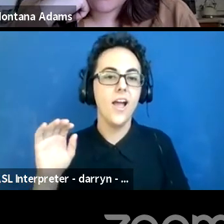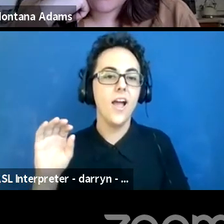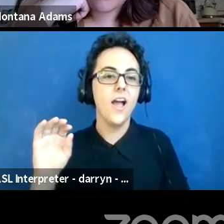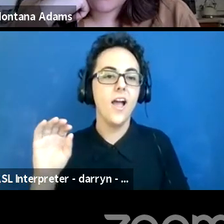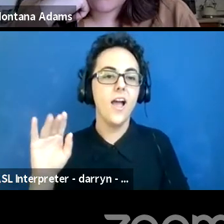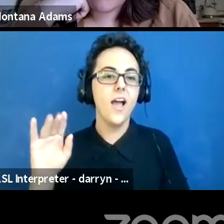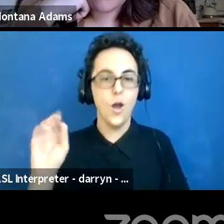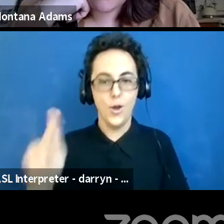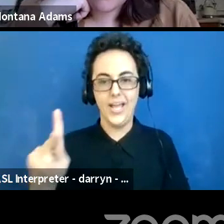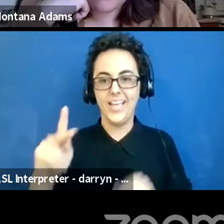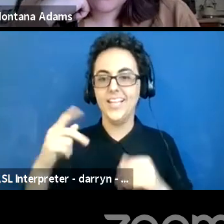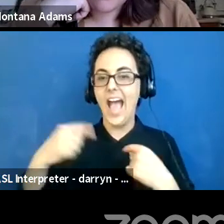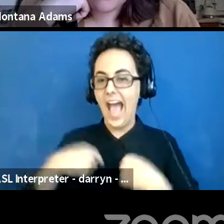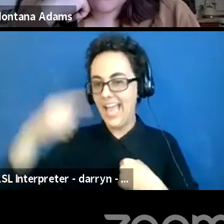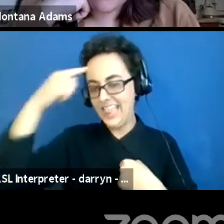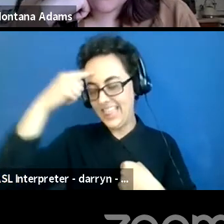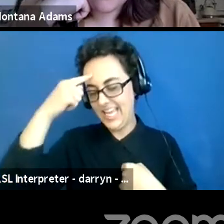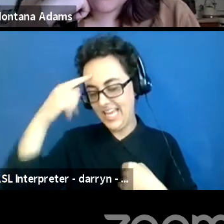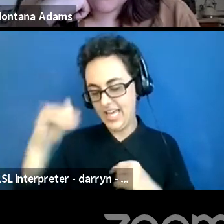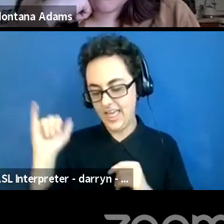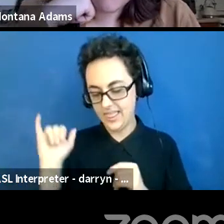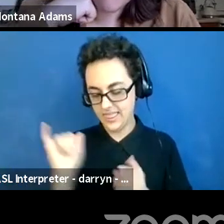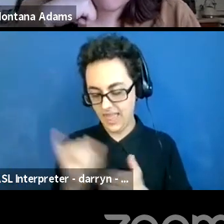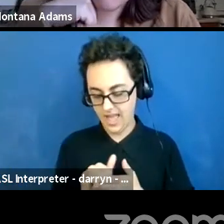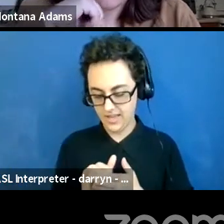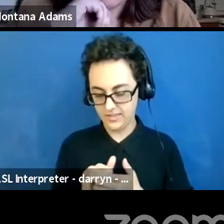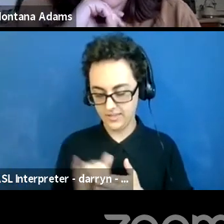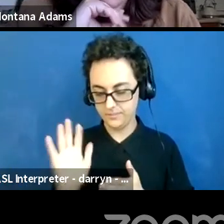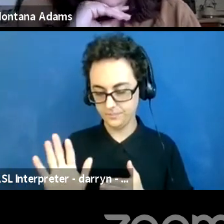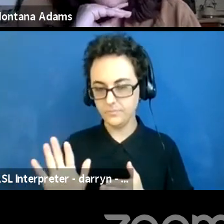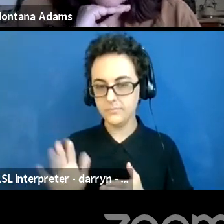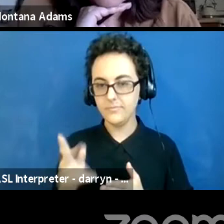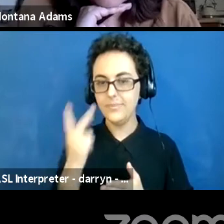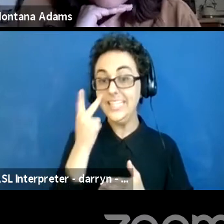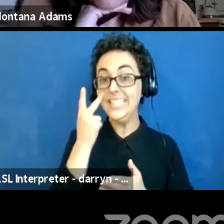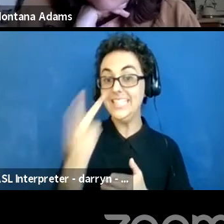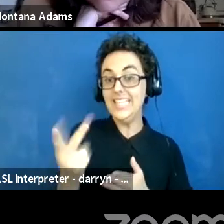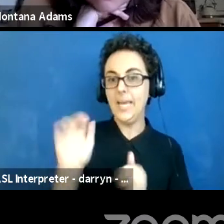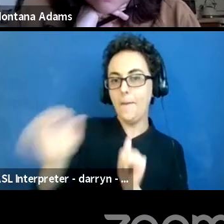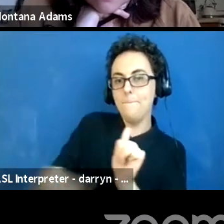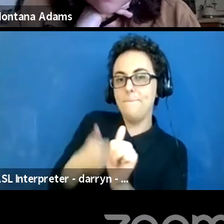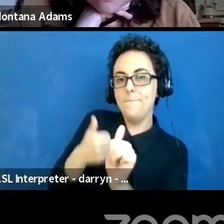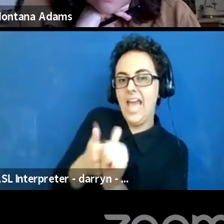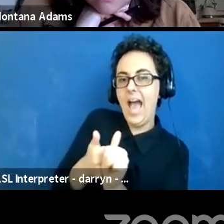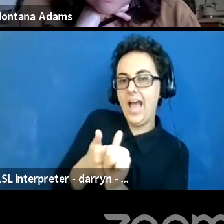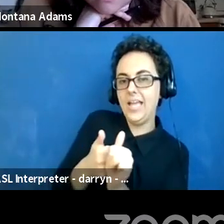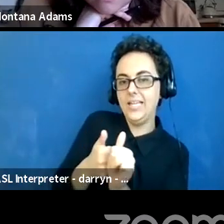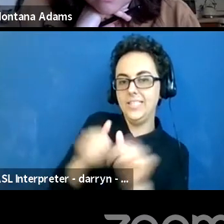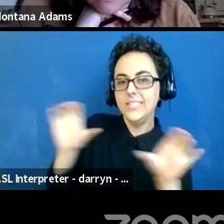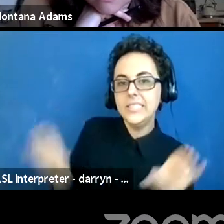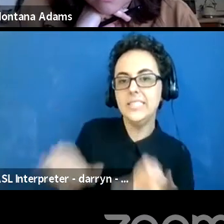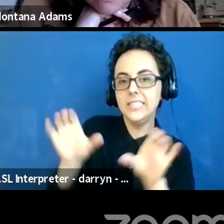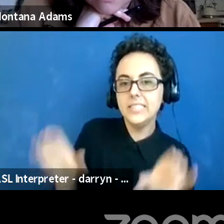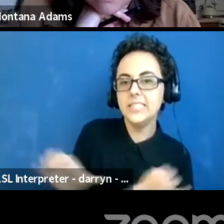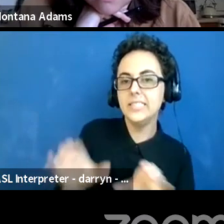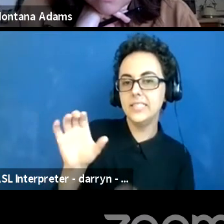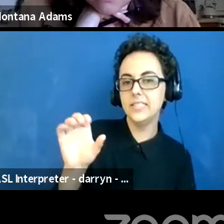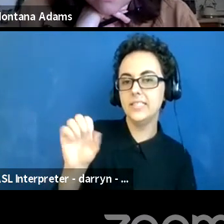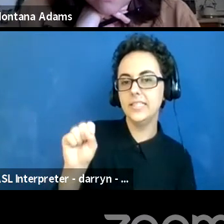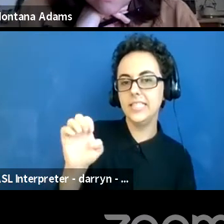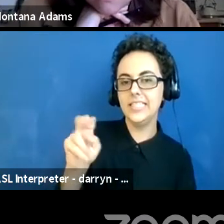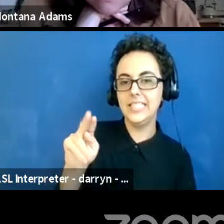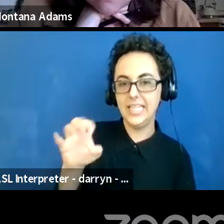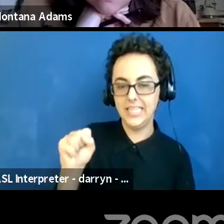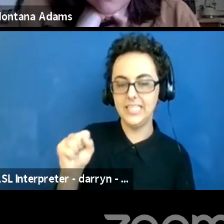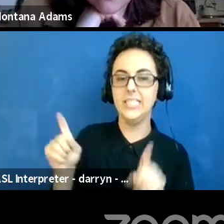that, you know, seeing the behind the scenes of Native theater and productions as I do